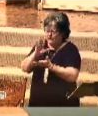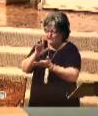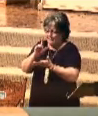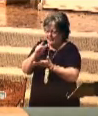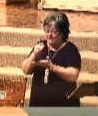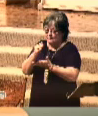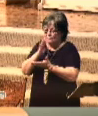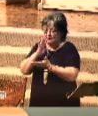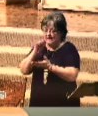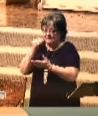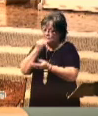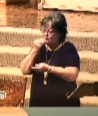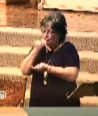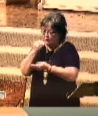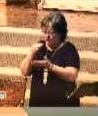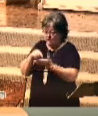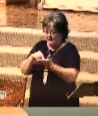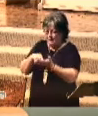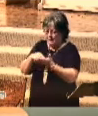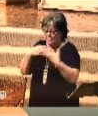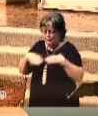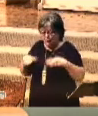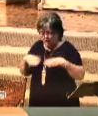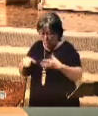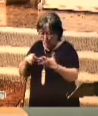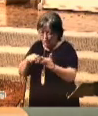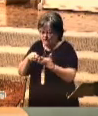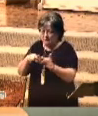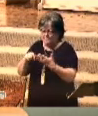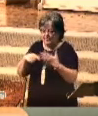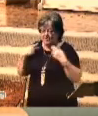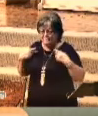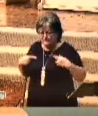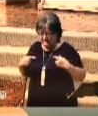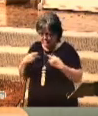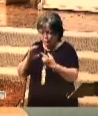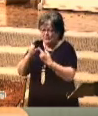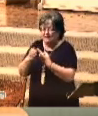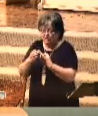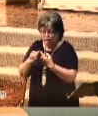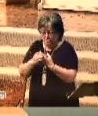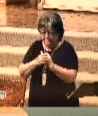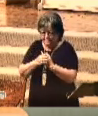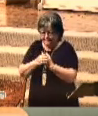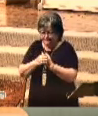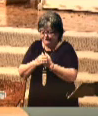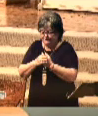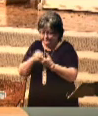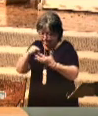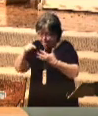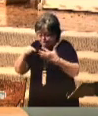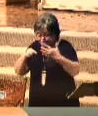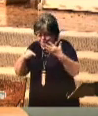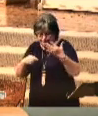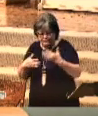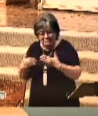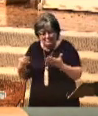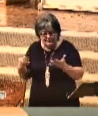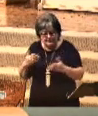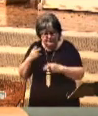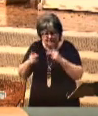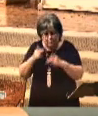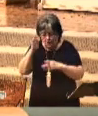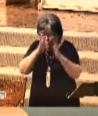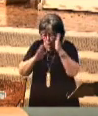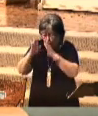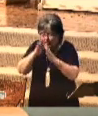food. He talks about fashion. He talks about our physical condition. All these kinds of things that people